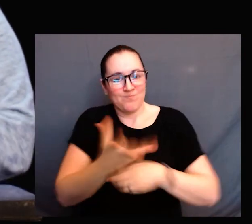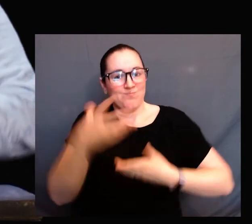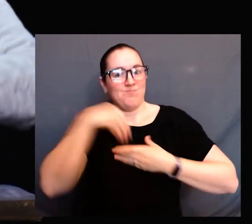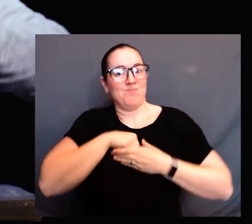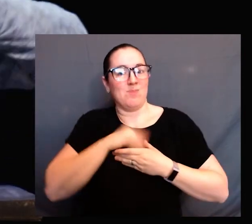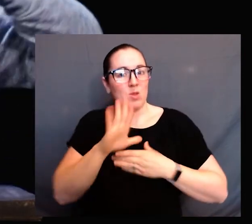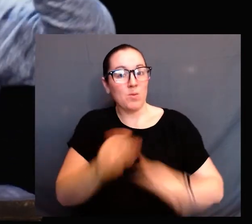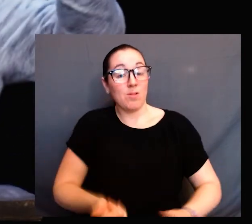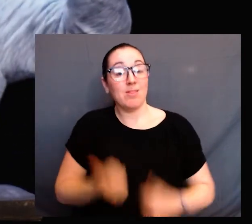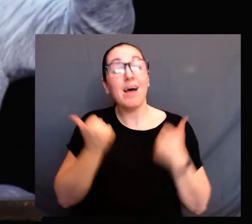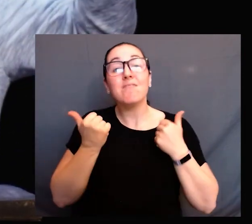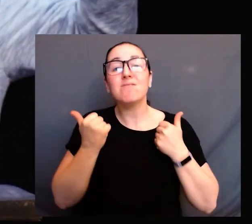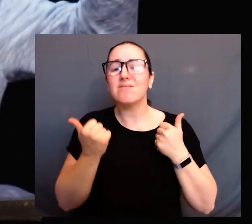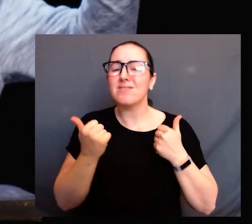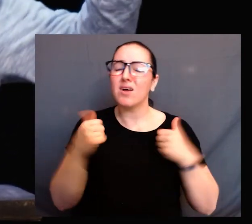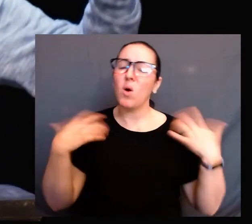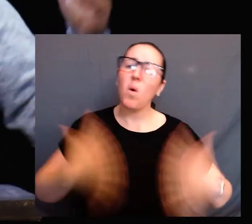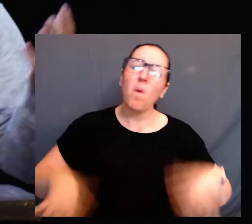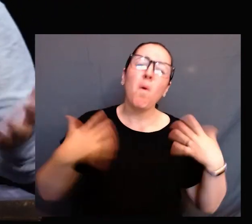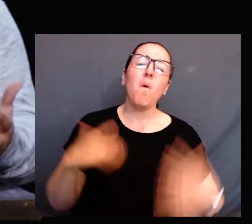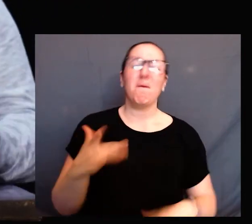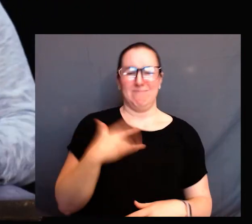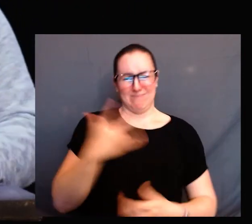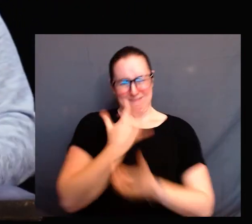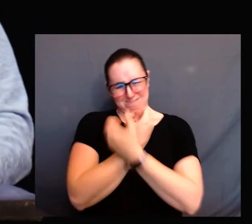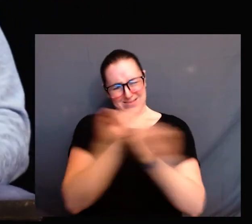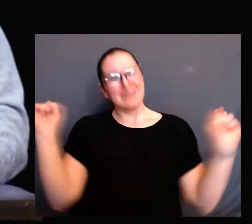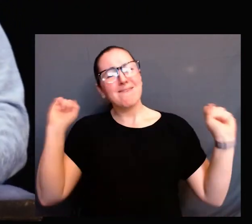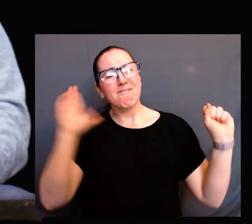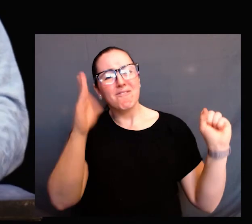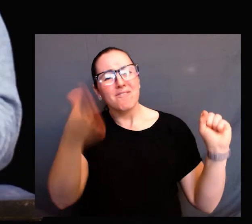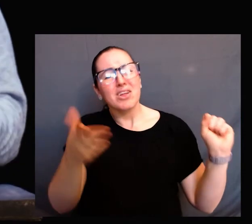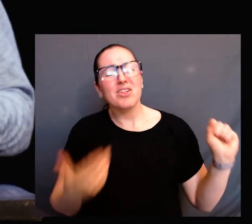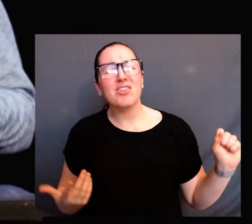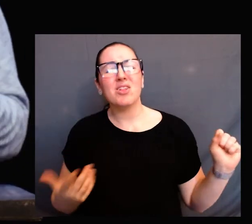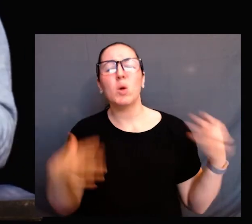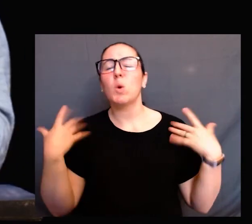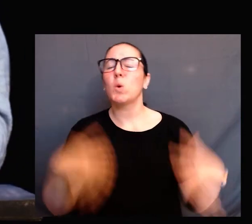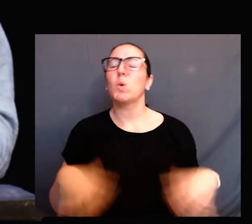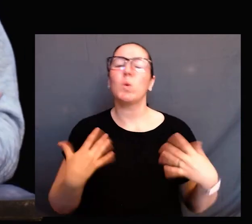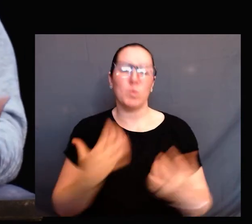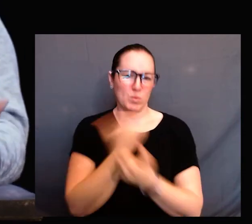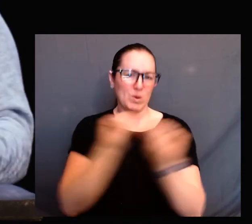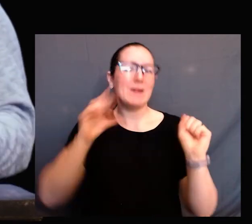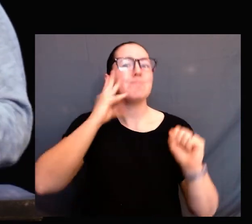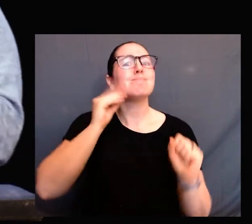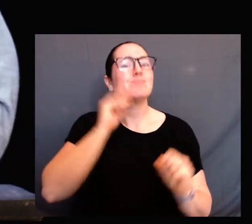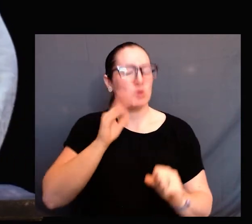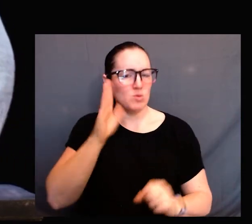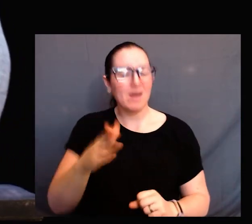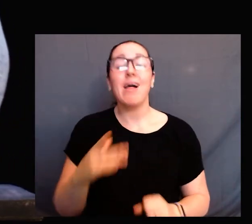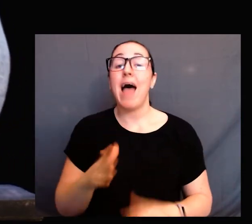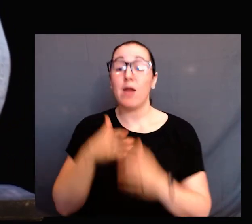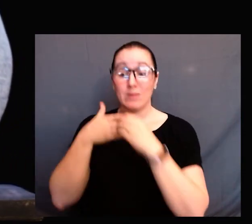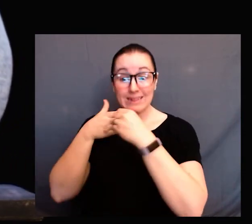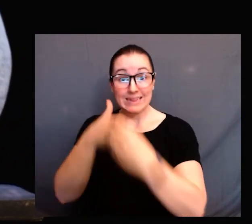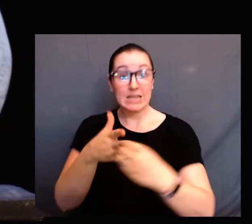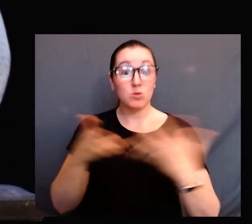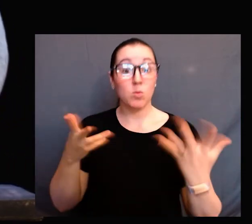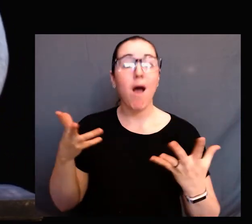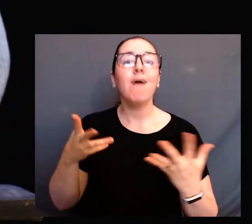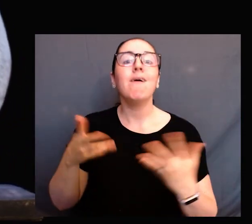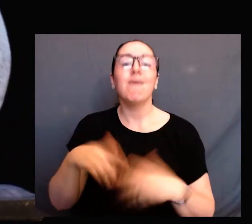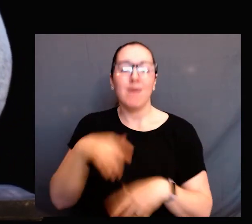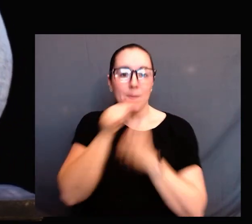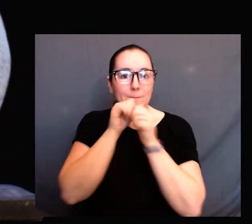your life. It is absolutely liberating. It brings incredible freedom and it will lead to a blessed